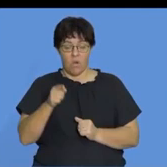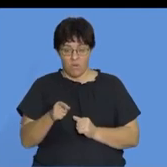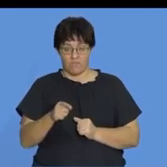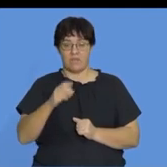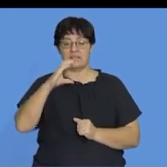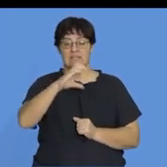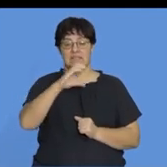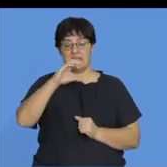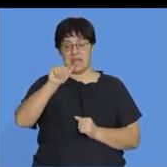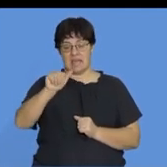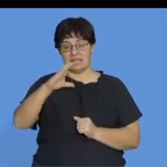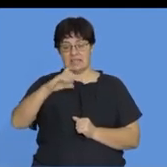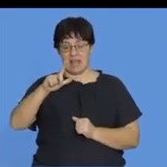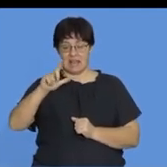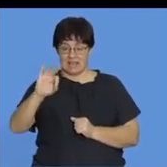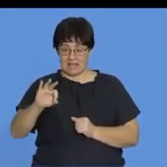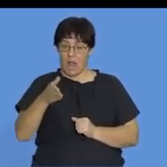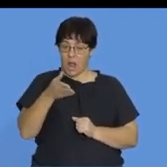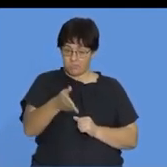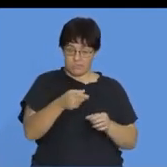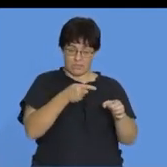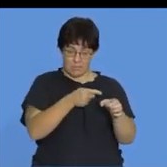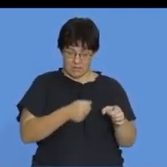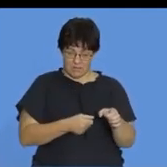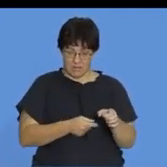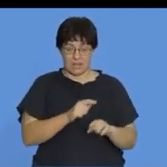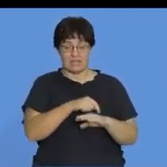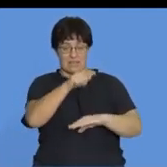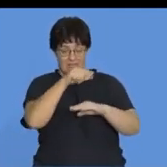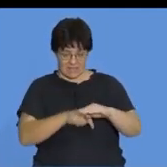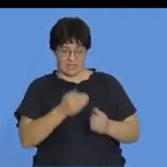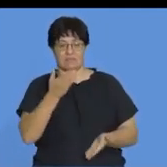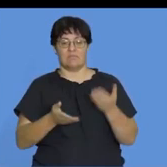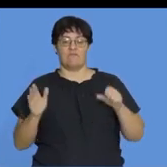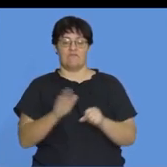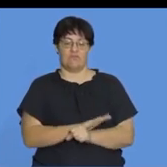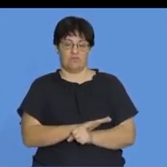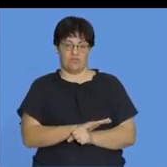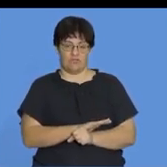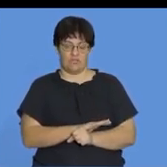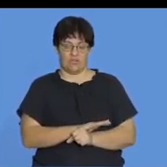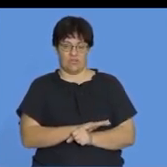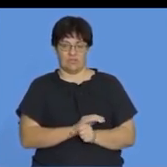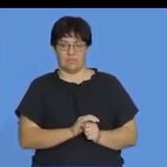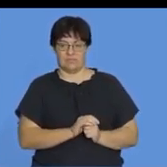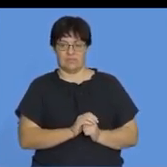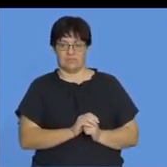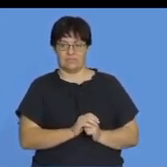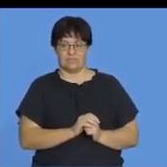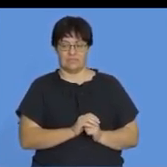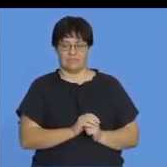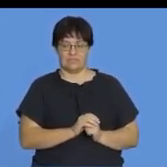of calcium carbonate in sample, okay, divided by total mass,